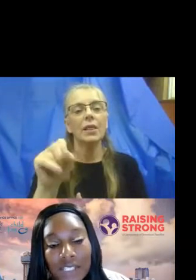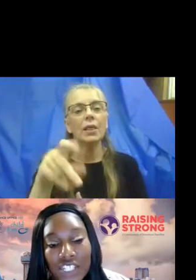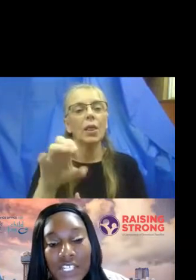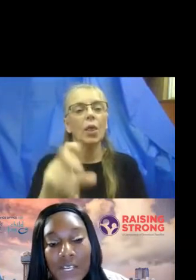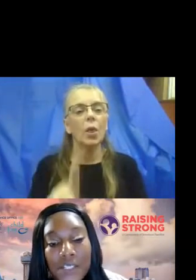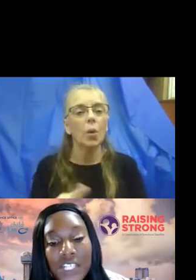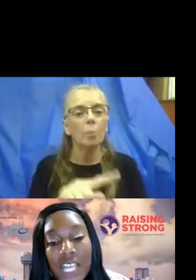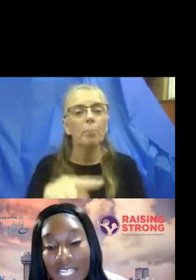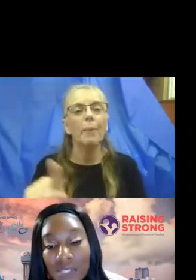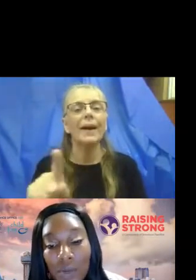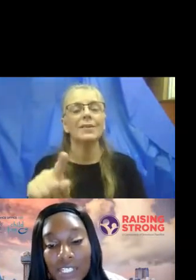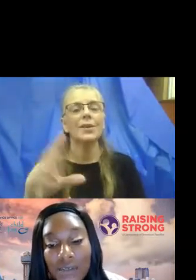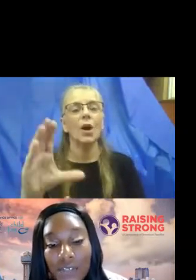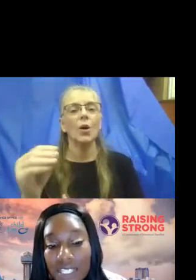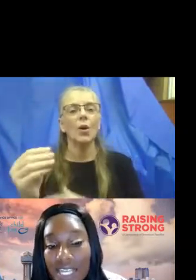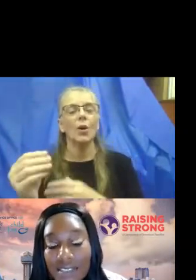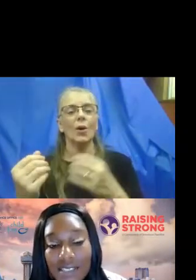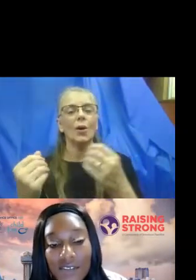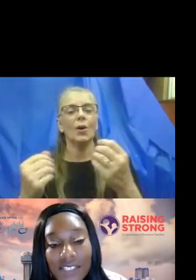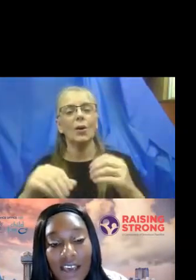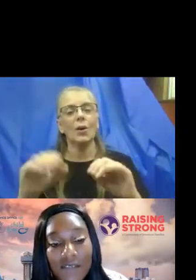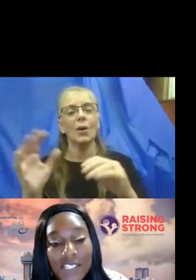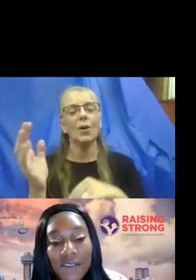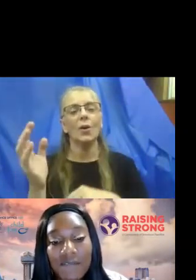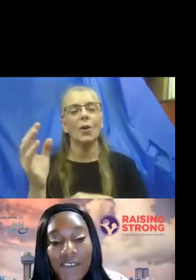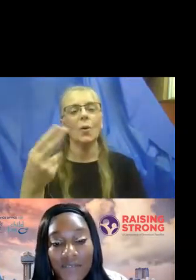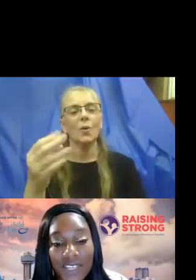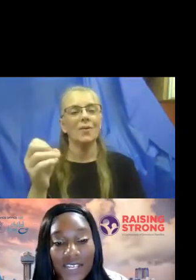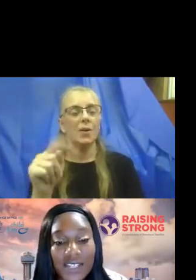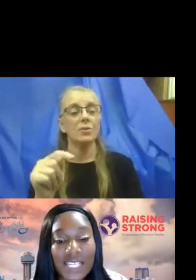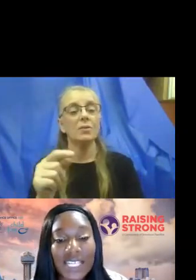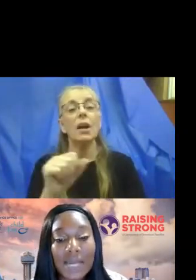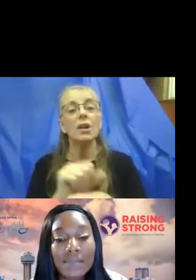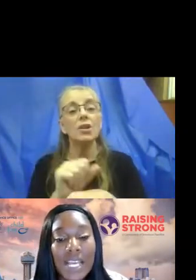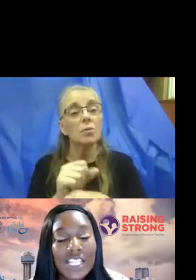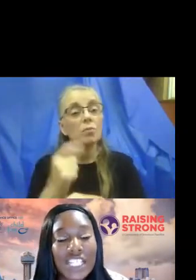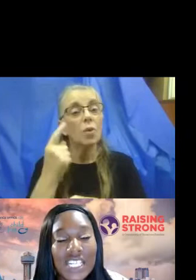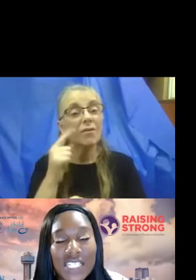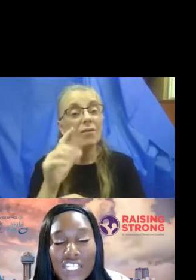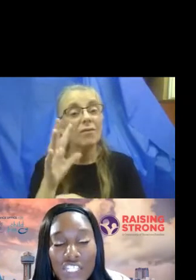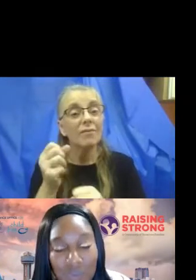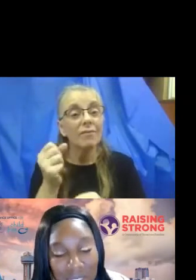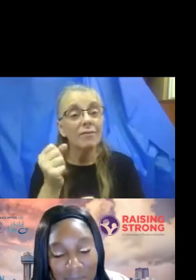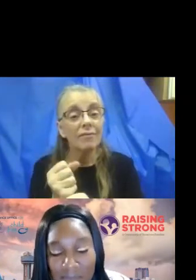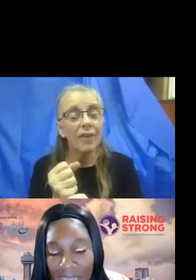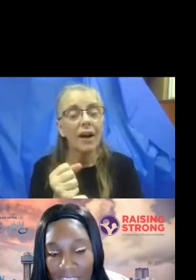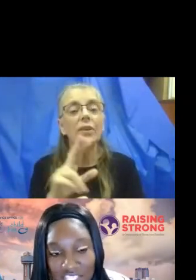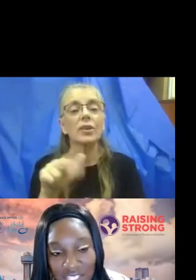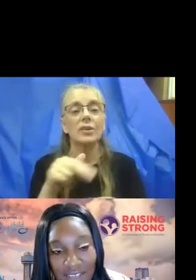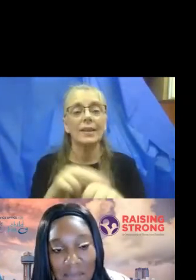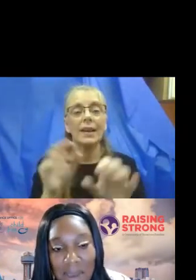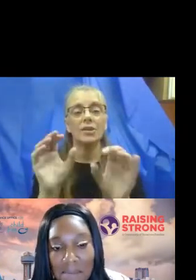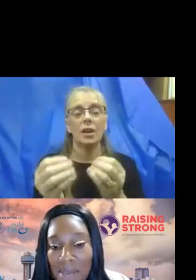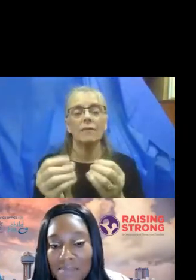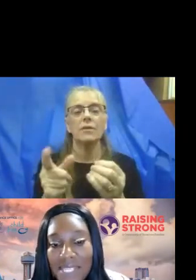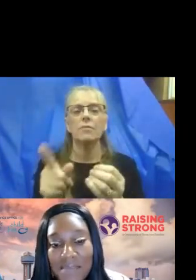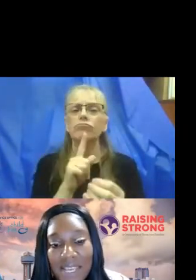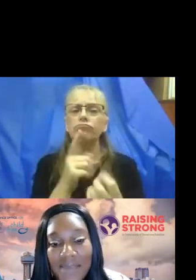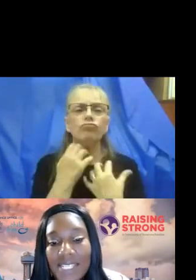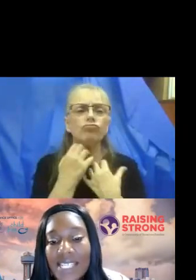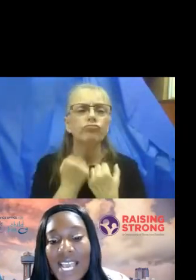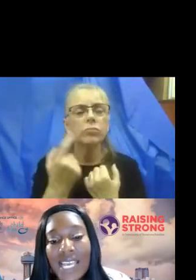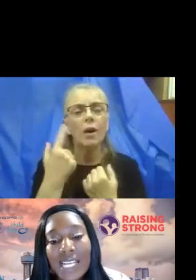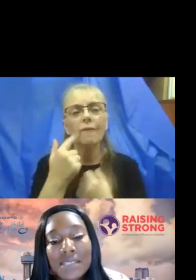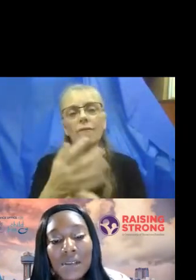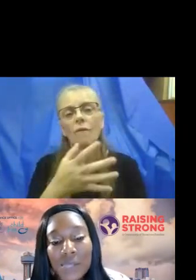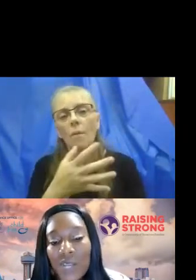Family Partnership. She has worked for the National Service Office for 5 years, and she is extremely passionate about moms and